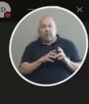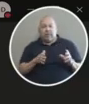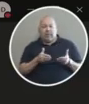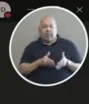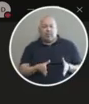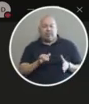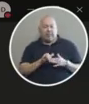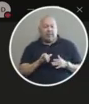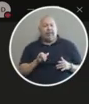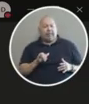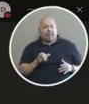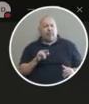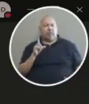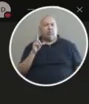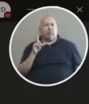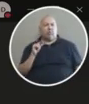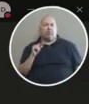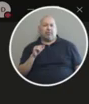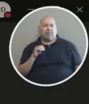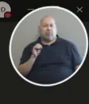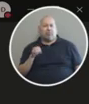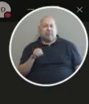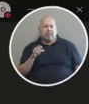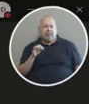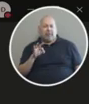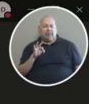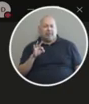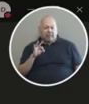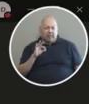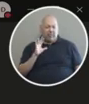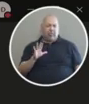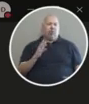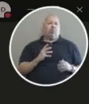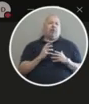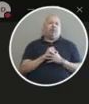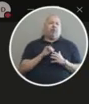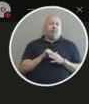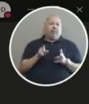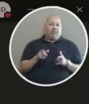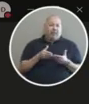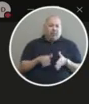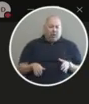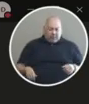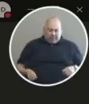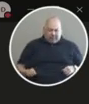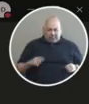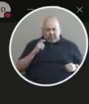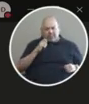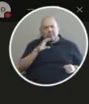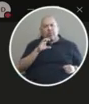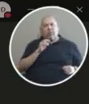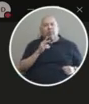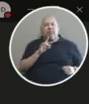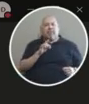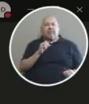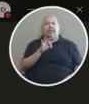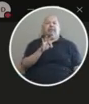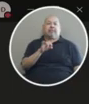loss that is at least 20% of their revenue that they've lost due to the COVID-19.